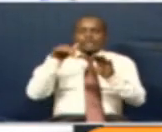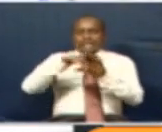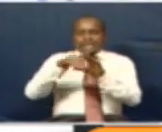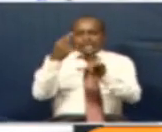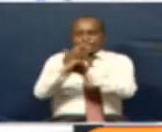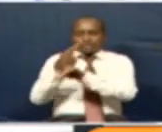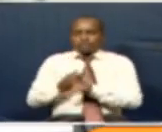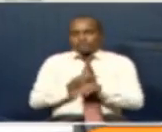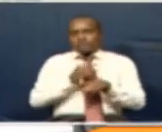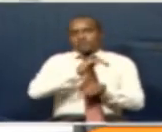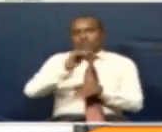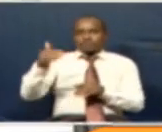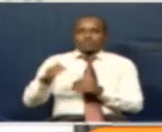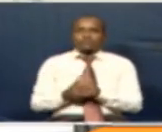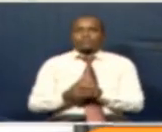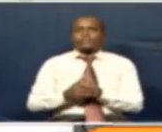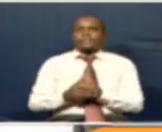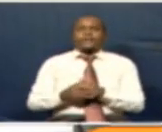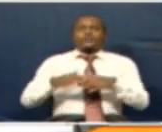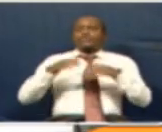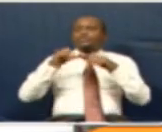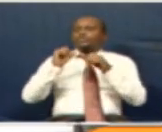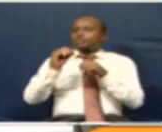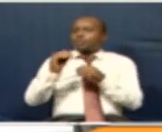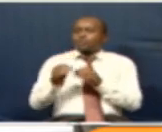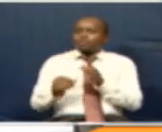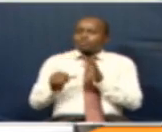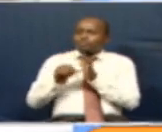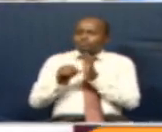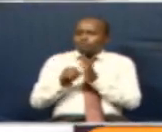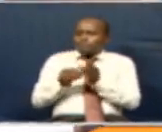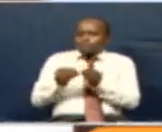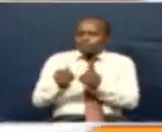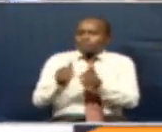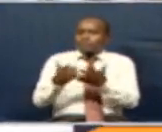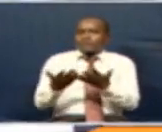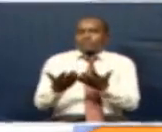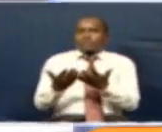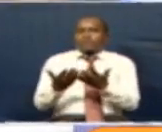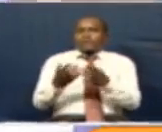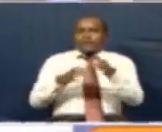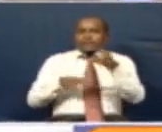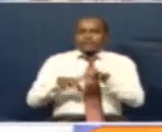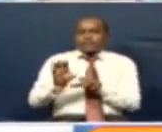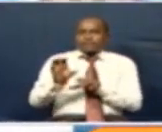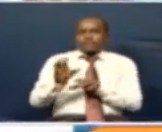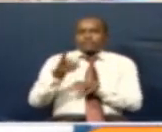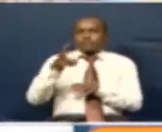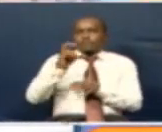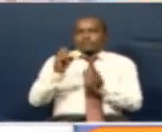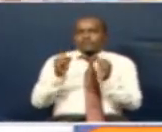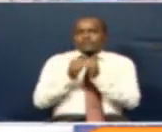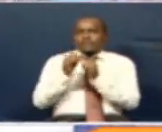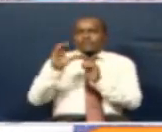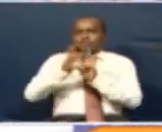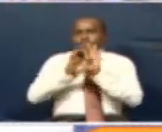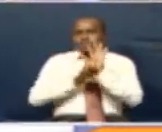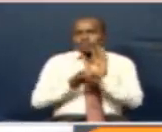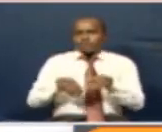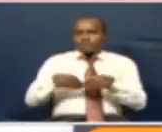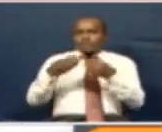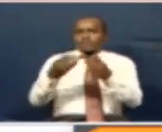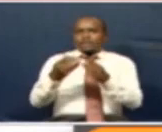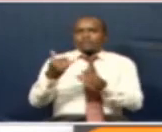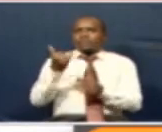buck stop in as far as staffing is concerned? And did the drafters of the 2010 constitution give the wrong prescription